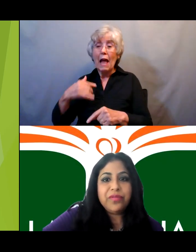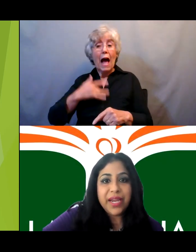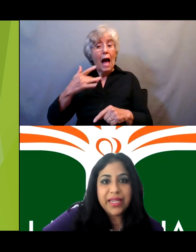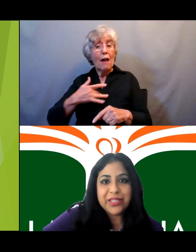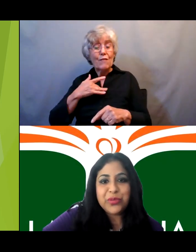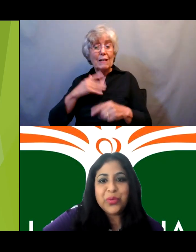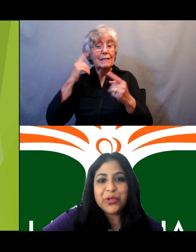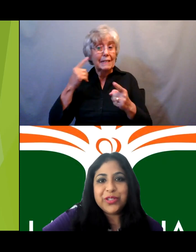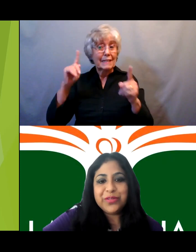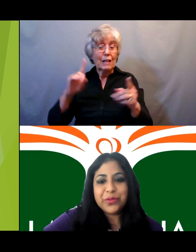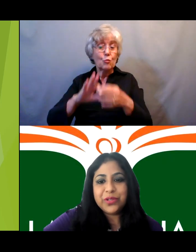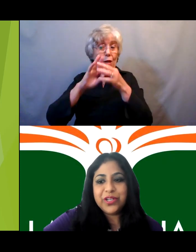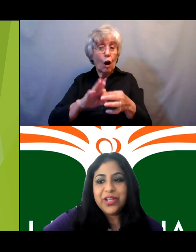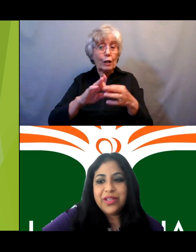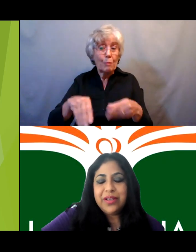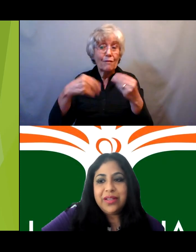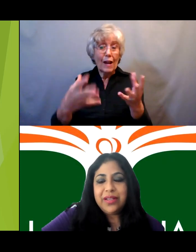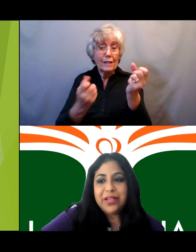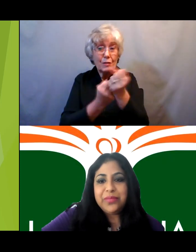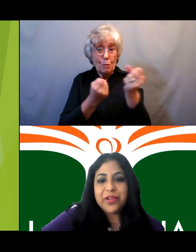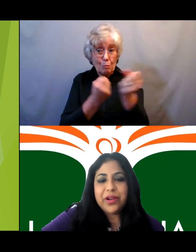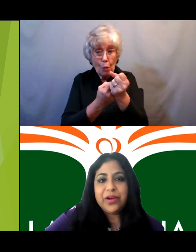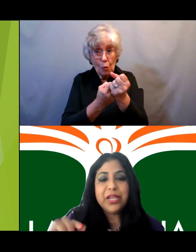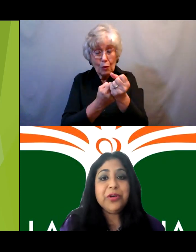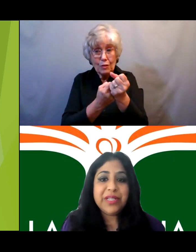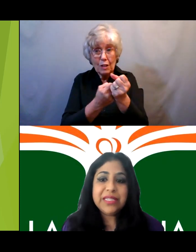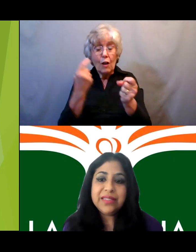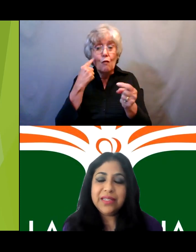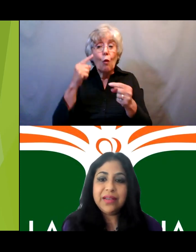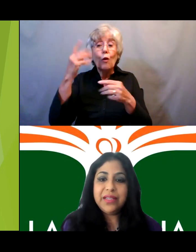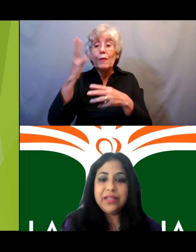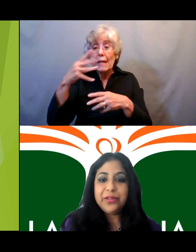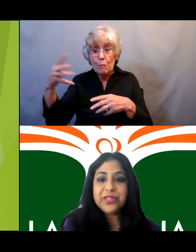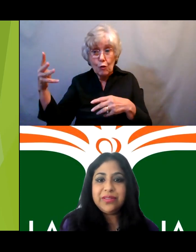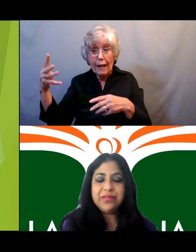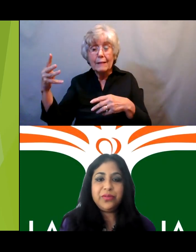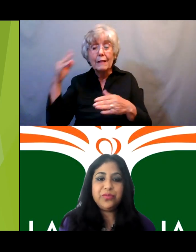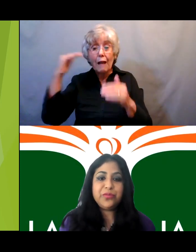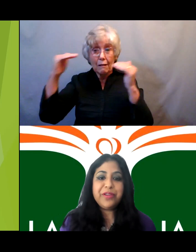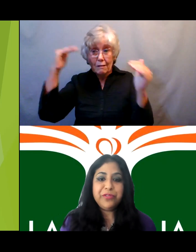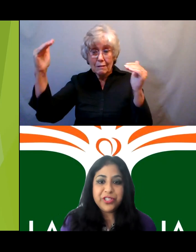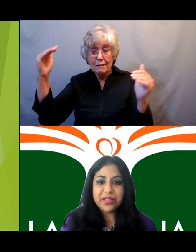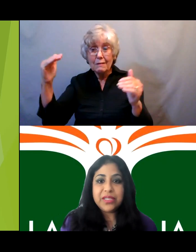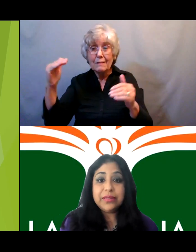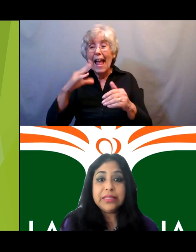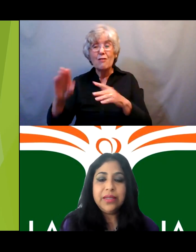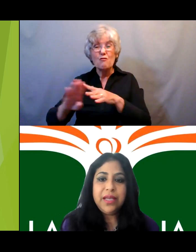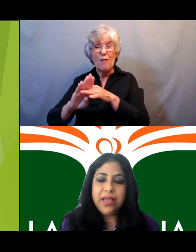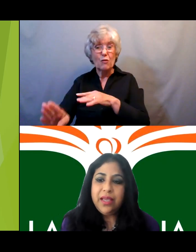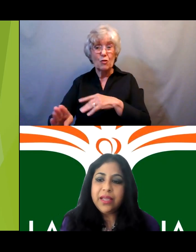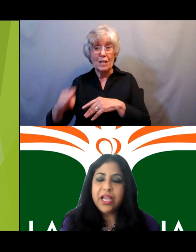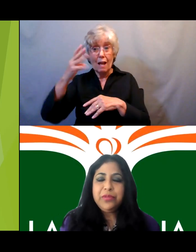around providing support for our immigrant adults, refugee